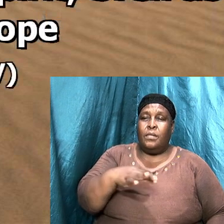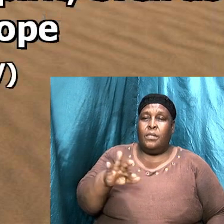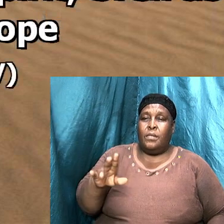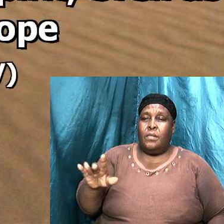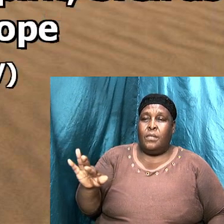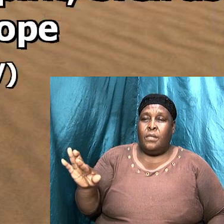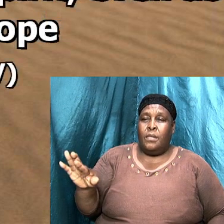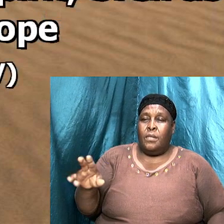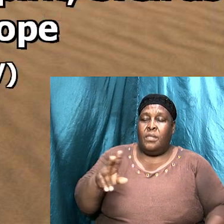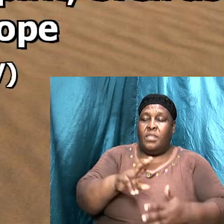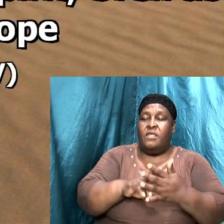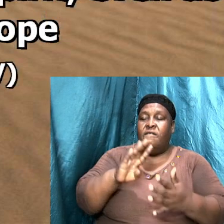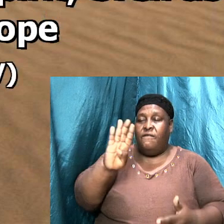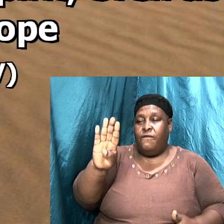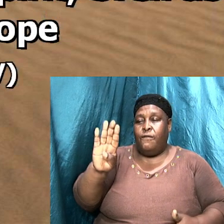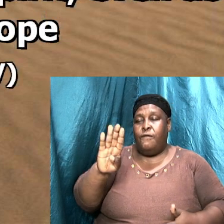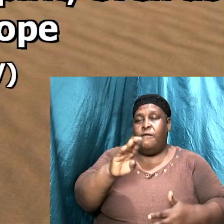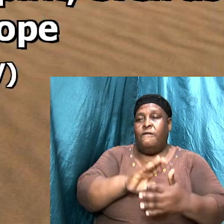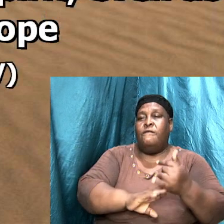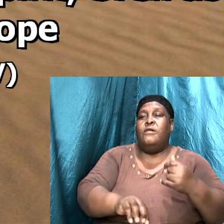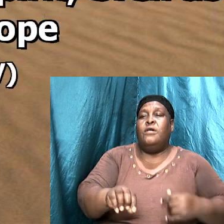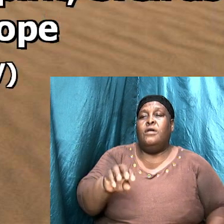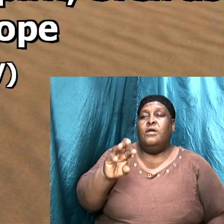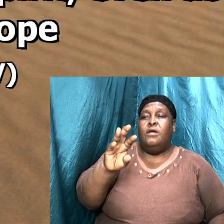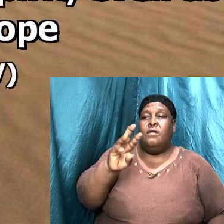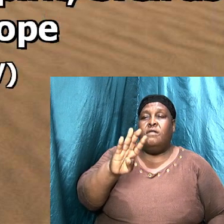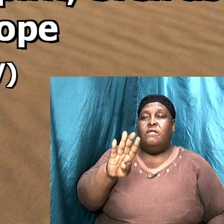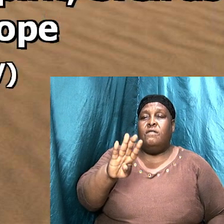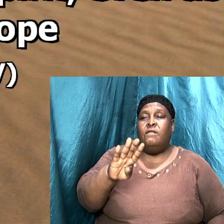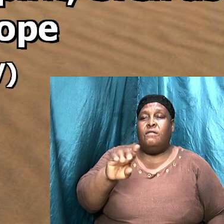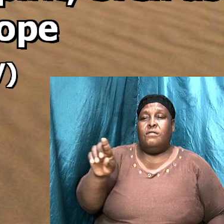4 through to 6.